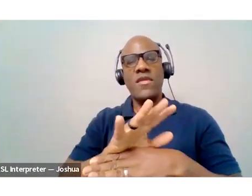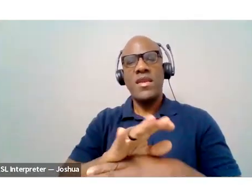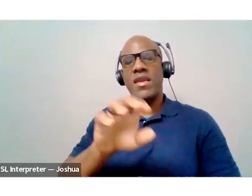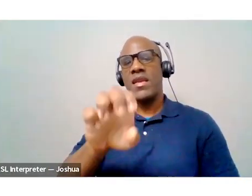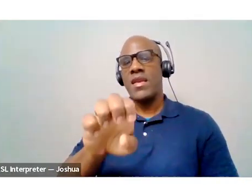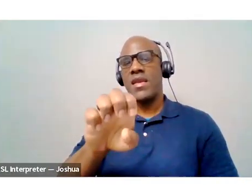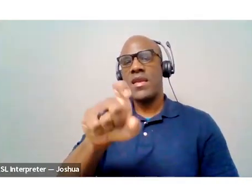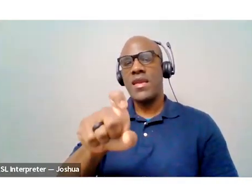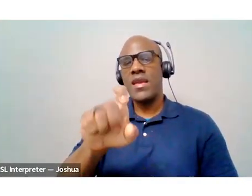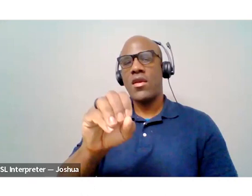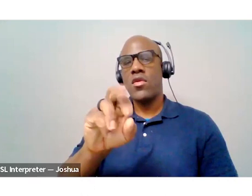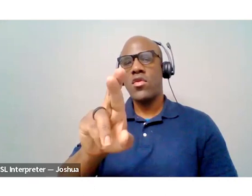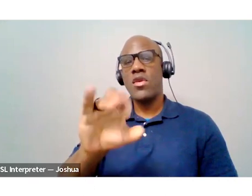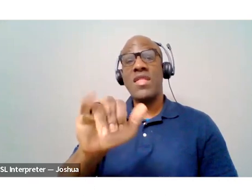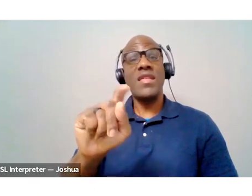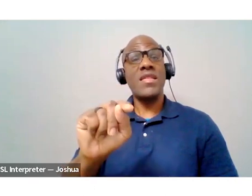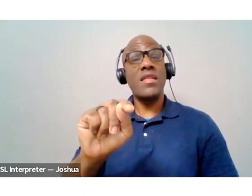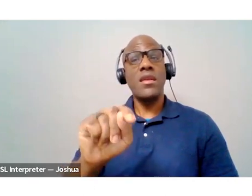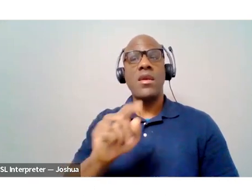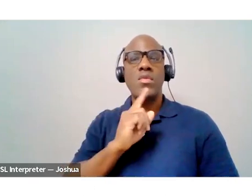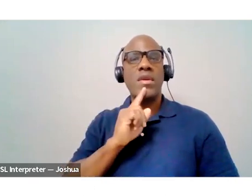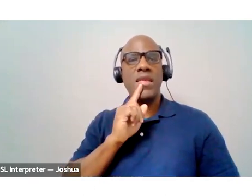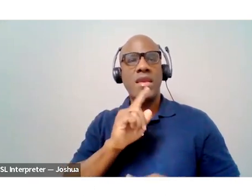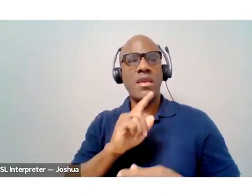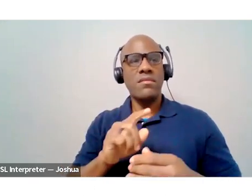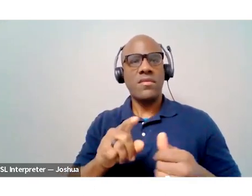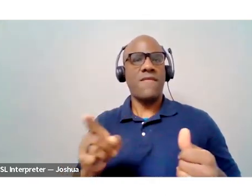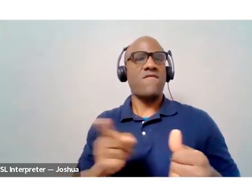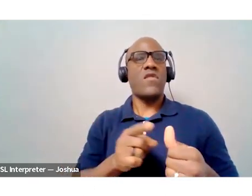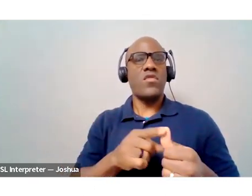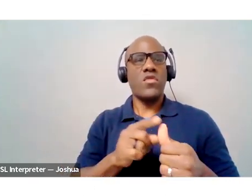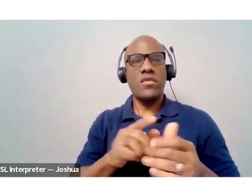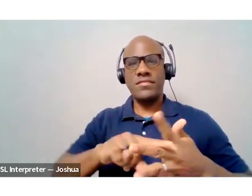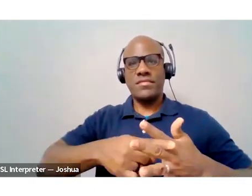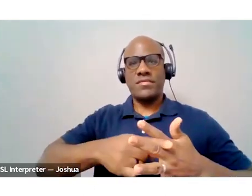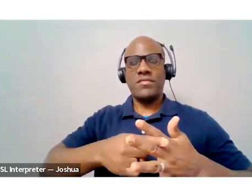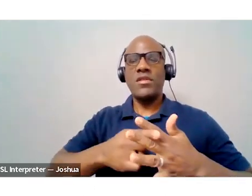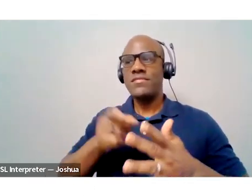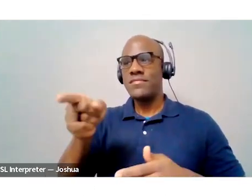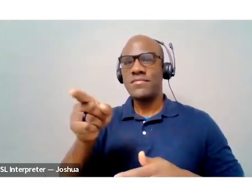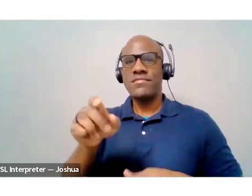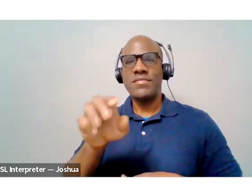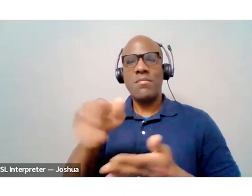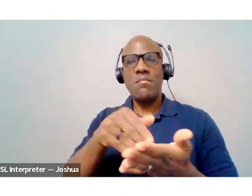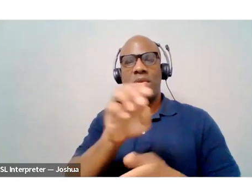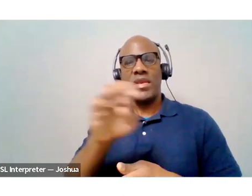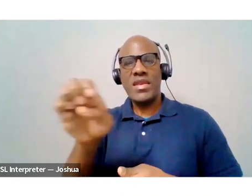Lebanese Christian, which are also informed by just how the region deals with jinns or evil spirits coming your